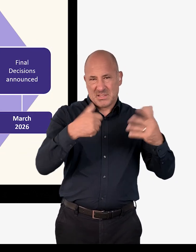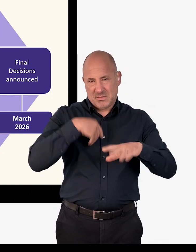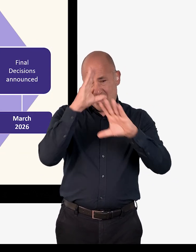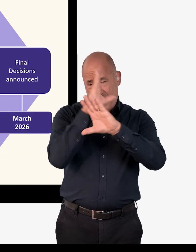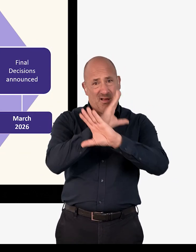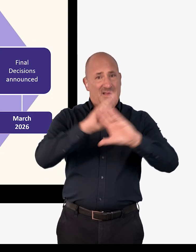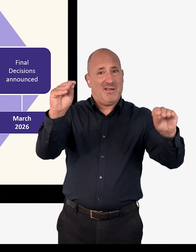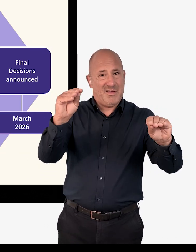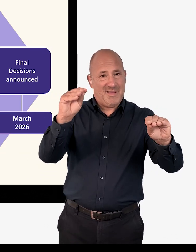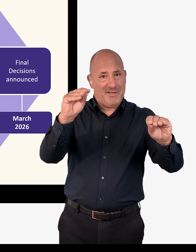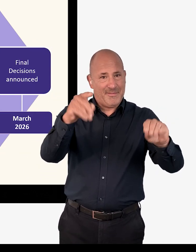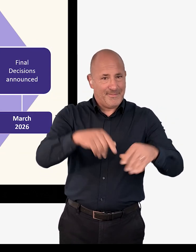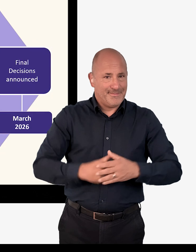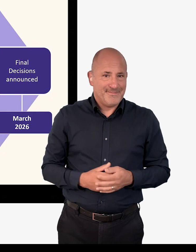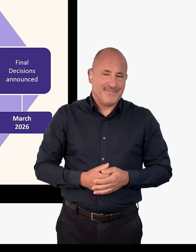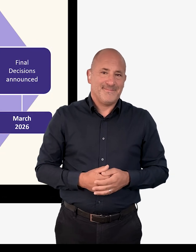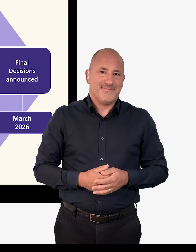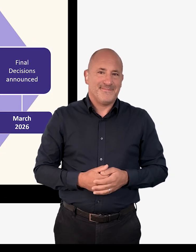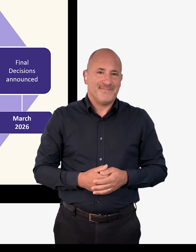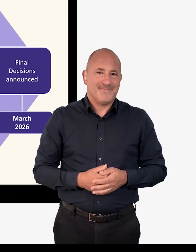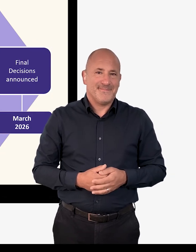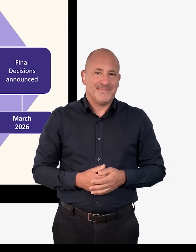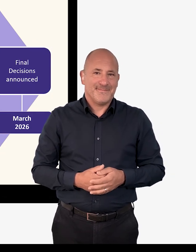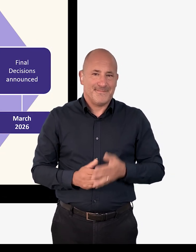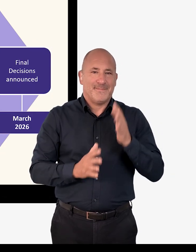no later than March 2026.